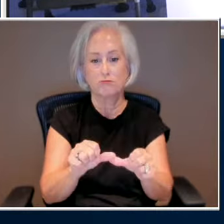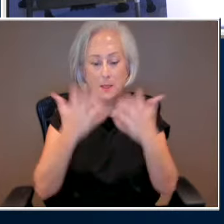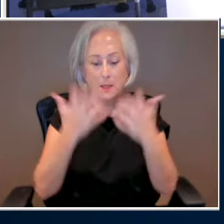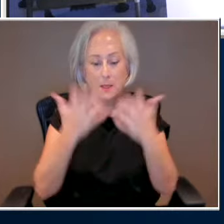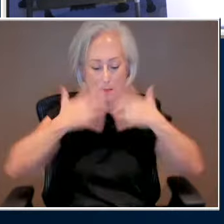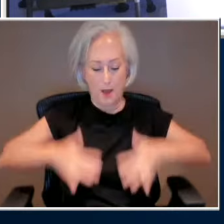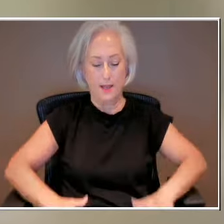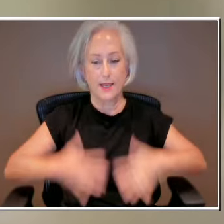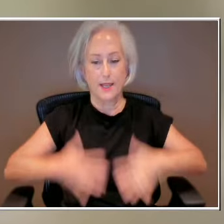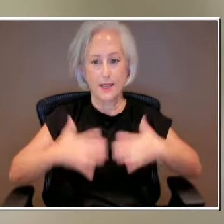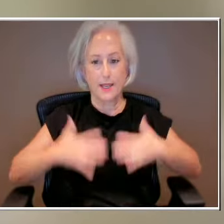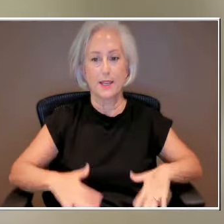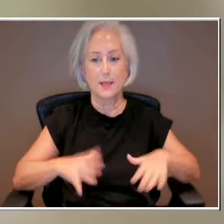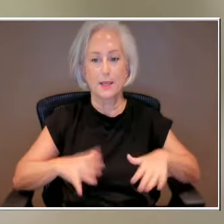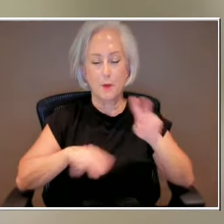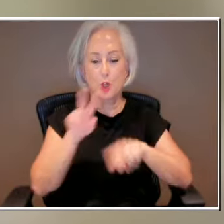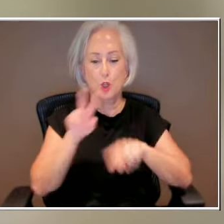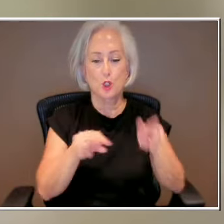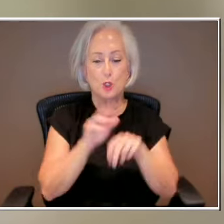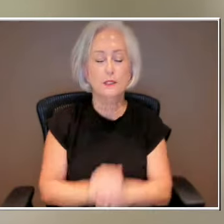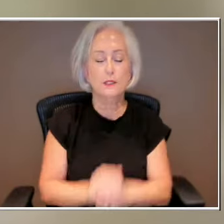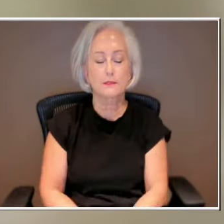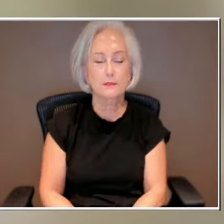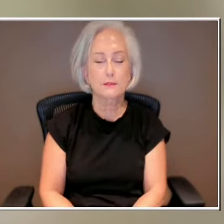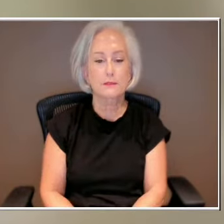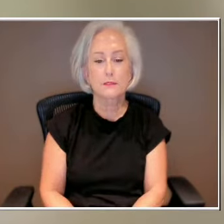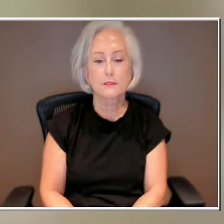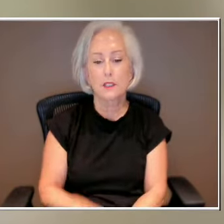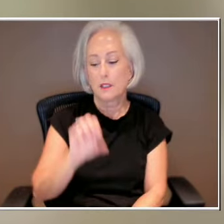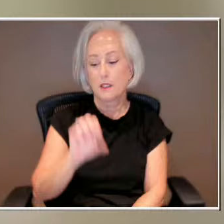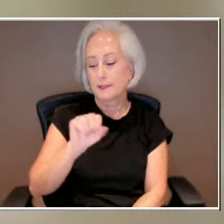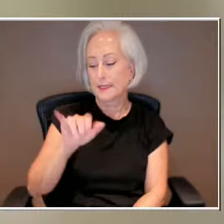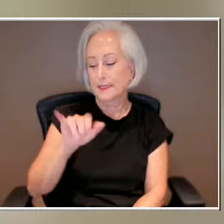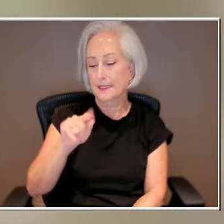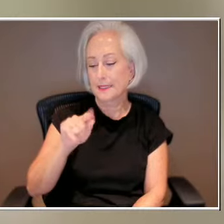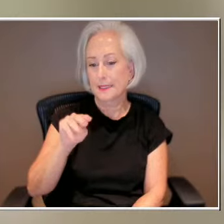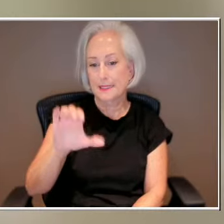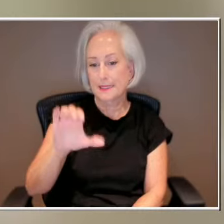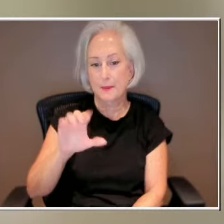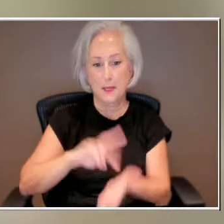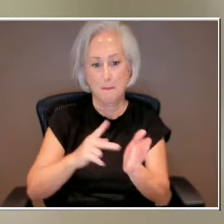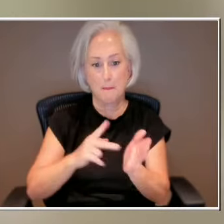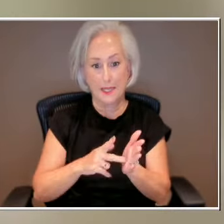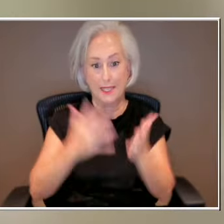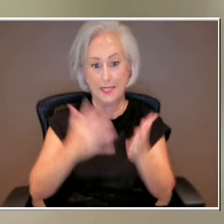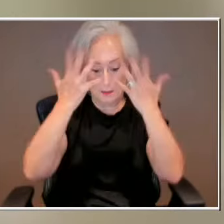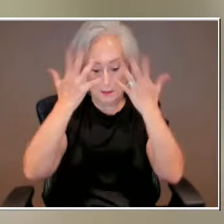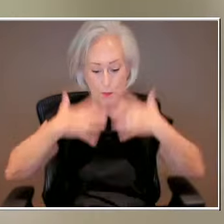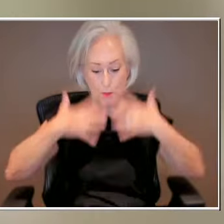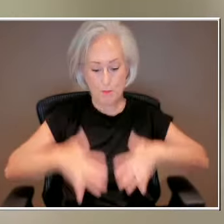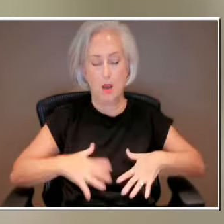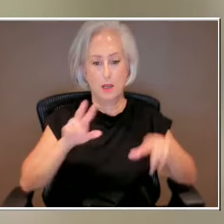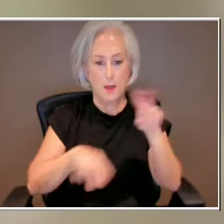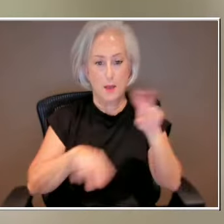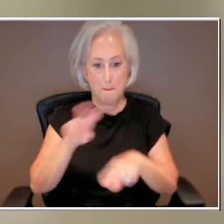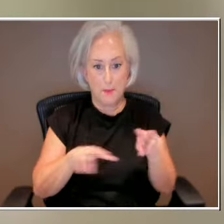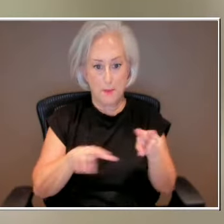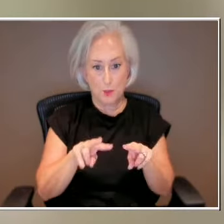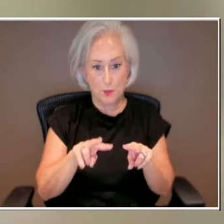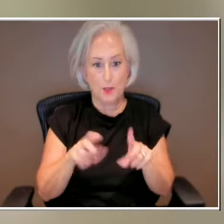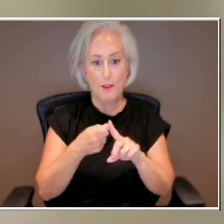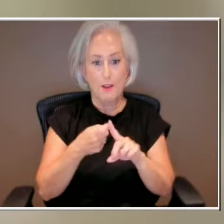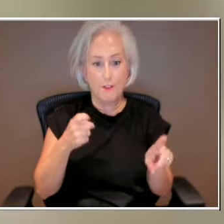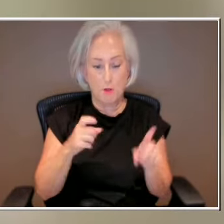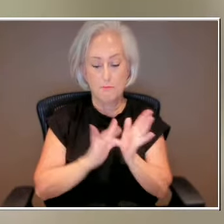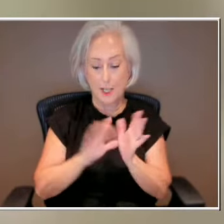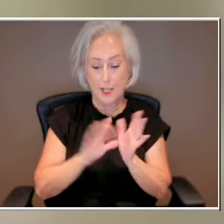Systemic monitoring for people newly diagnosed with breast cancer from the medical oncology perspective